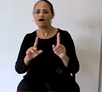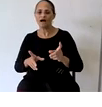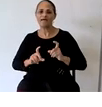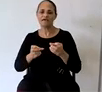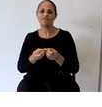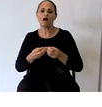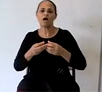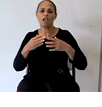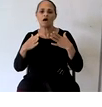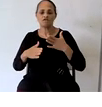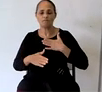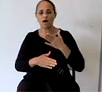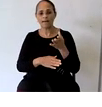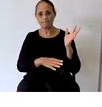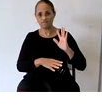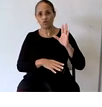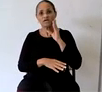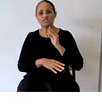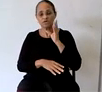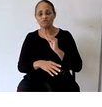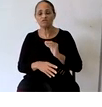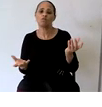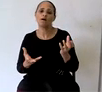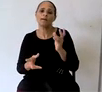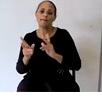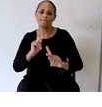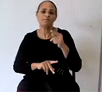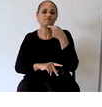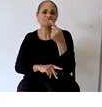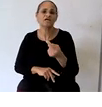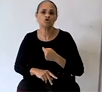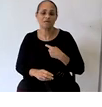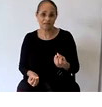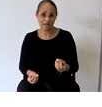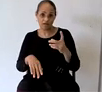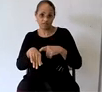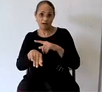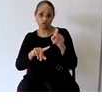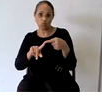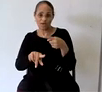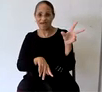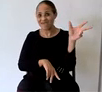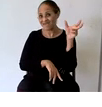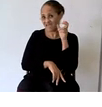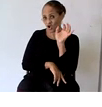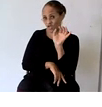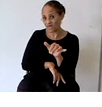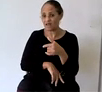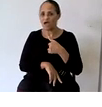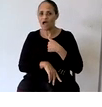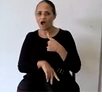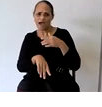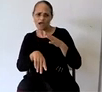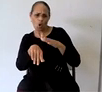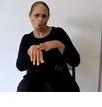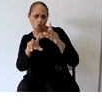life experiences of the things that people have said to me. And a lot of the time when I do hear those things, I call the person out